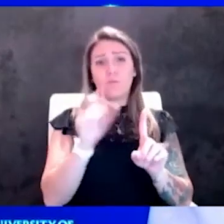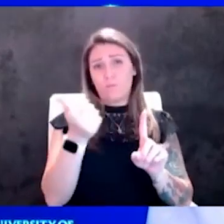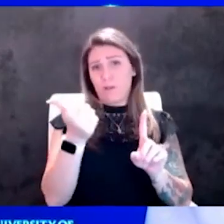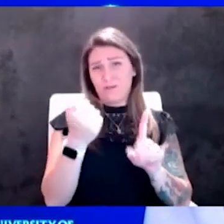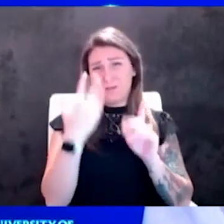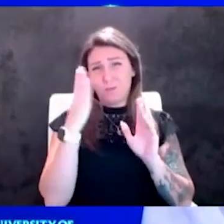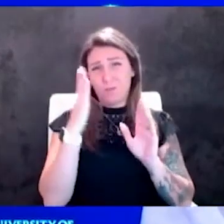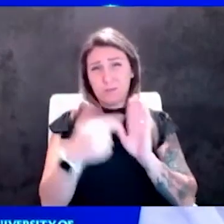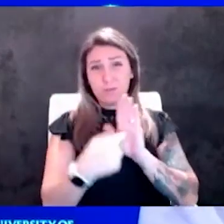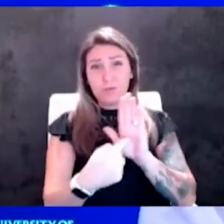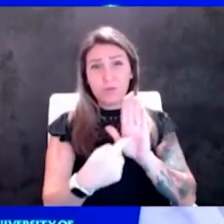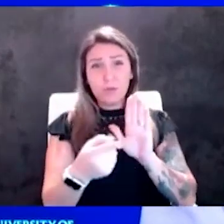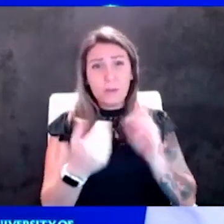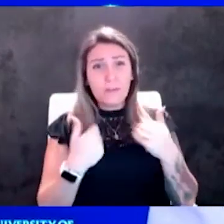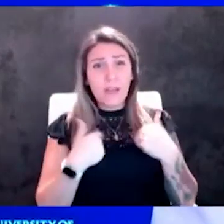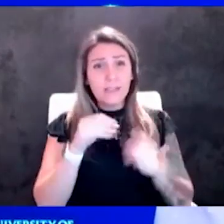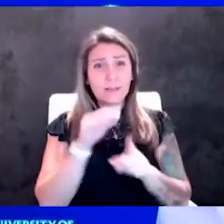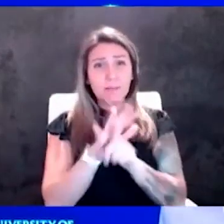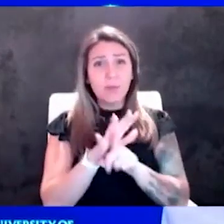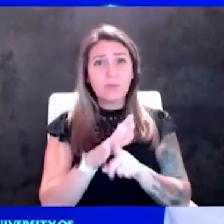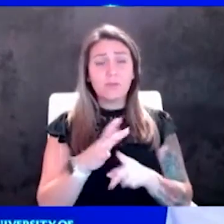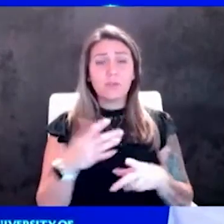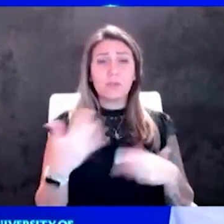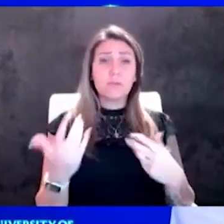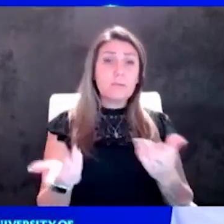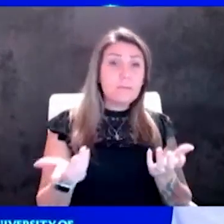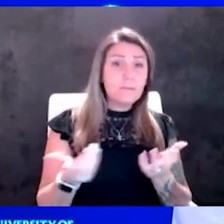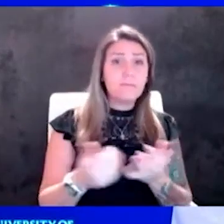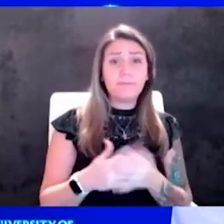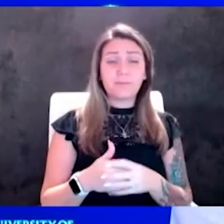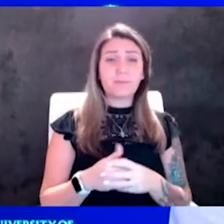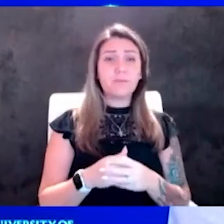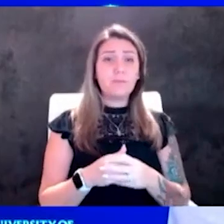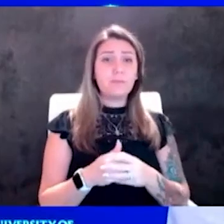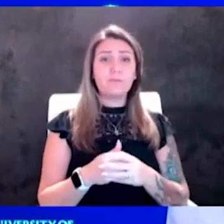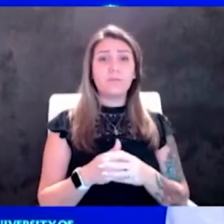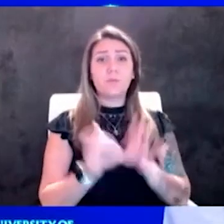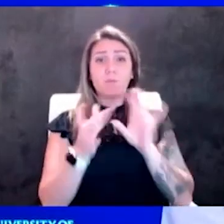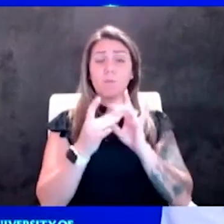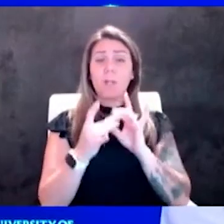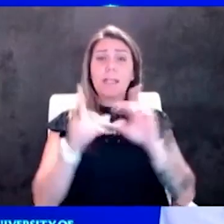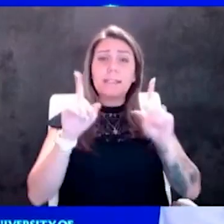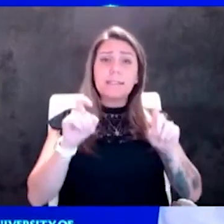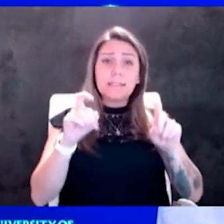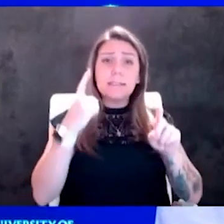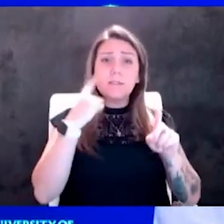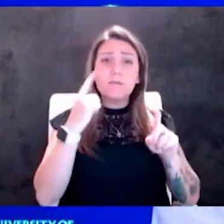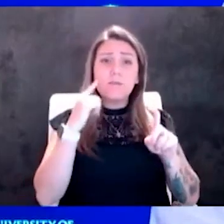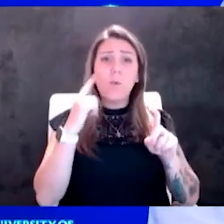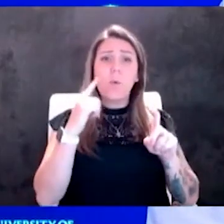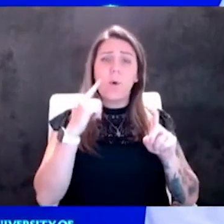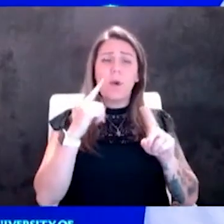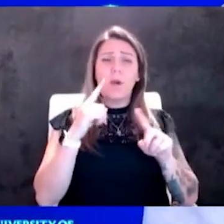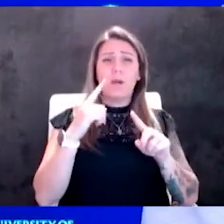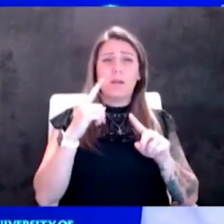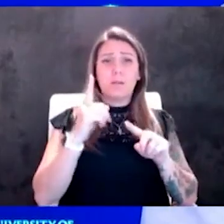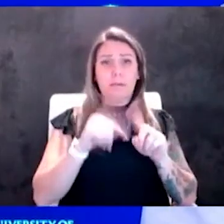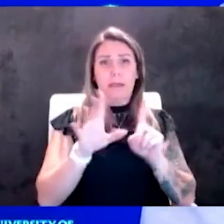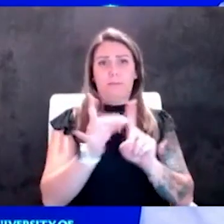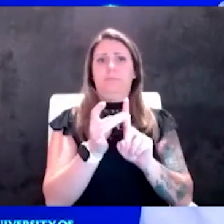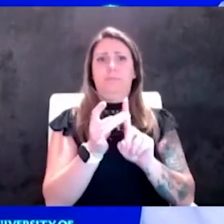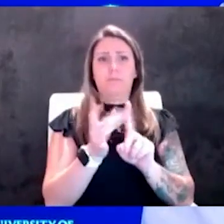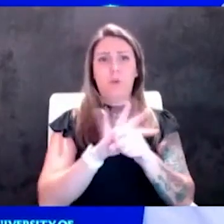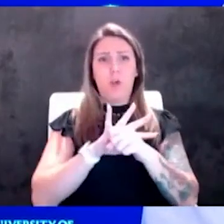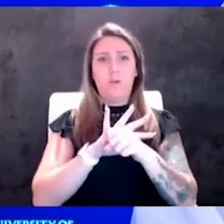you have had exposure. And so, you know, as far as testing for immunity, may it work? It might, but again, there's